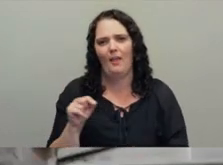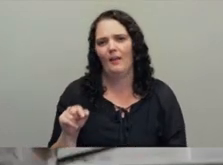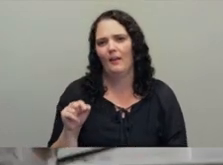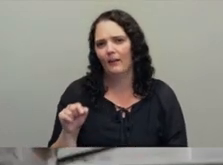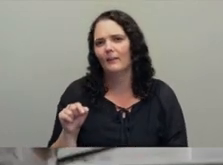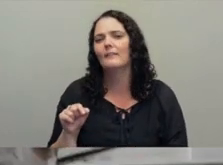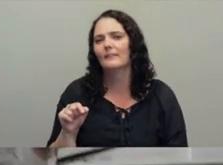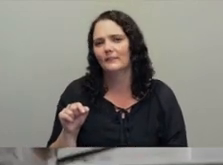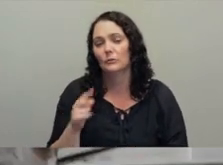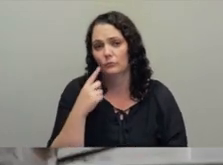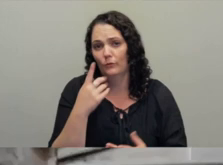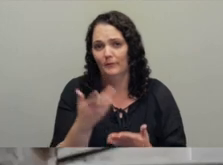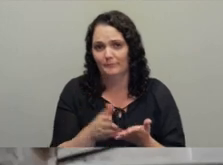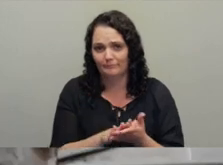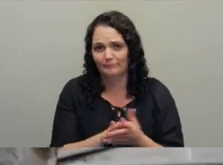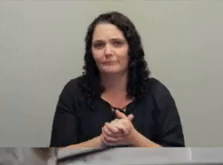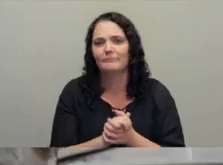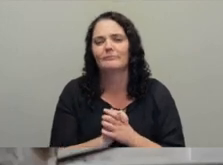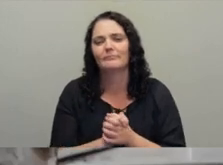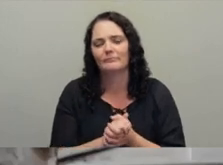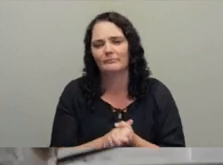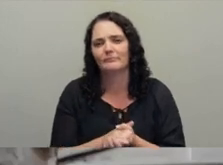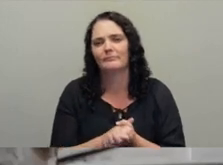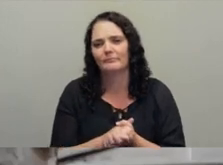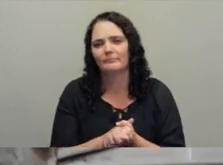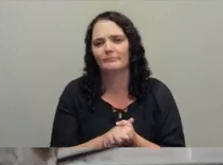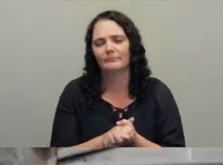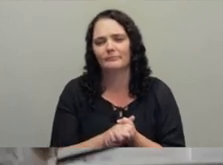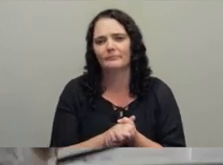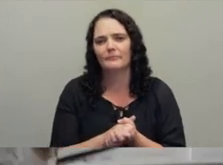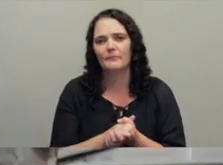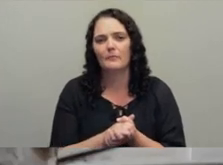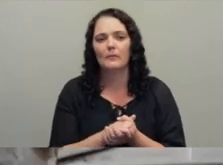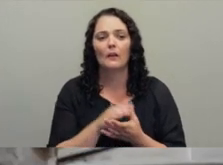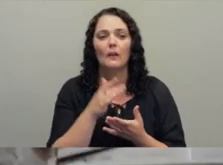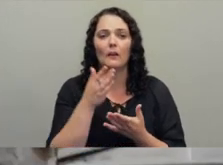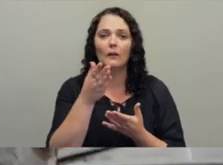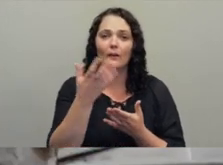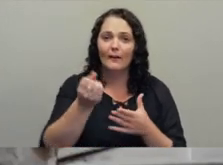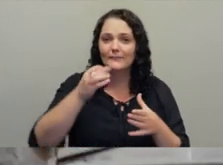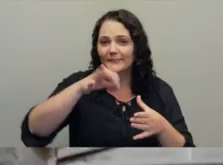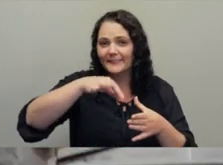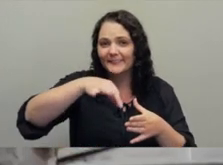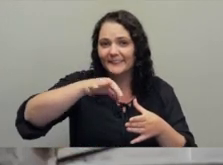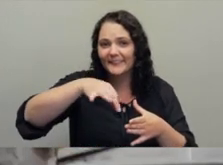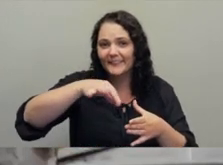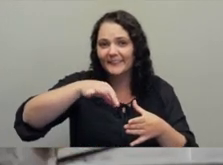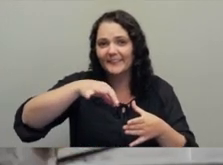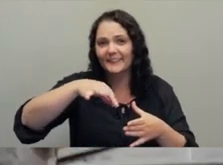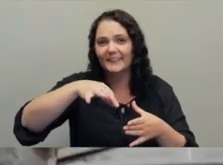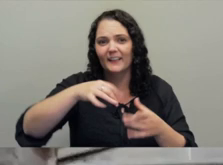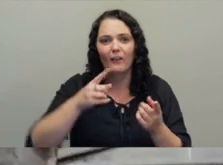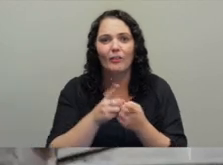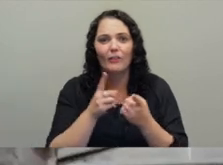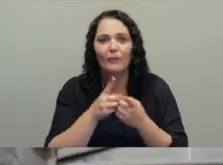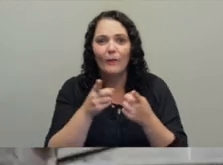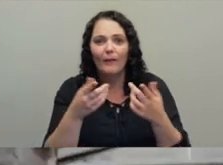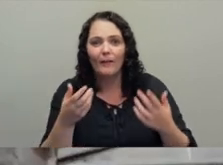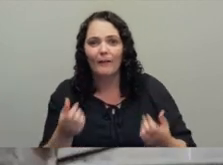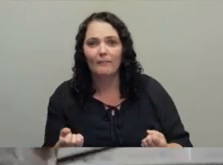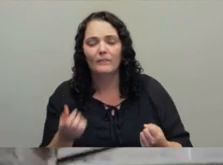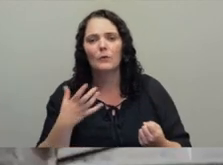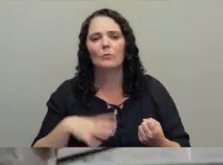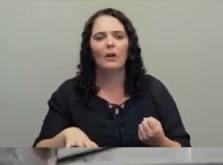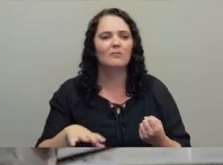show you how to do that. So first things first, for any of you who have your tea bags, all that you want to do is